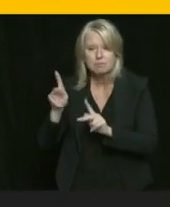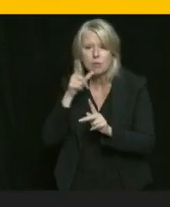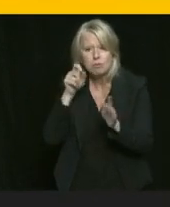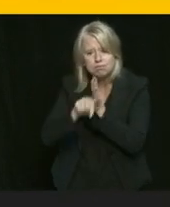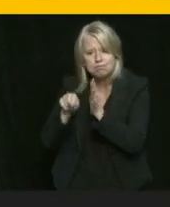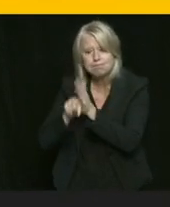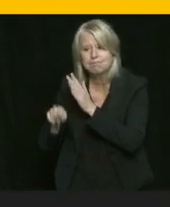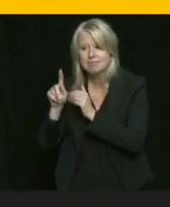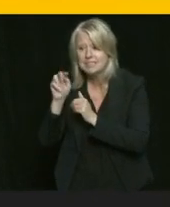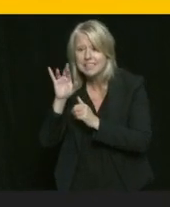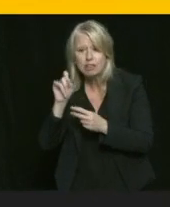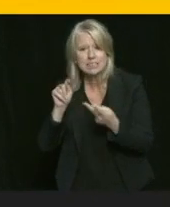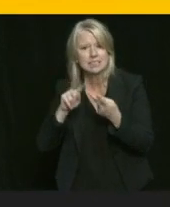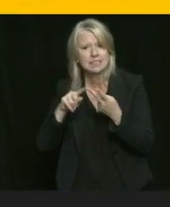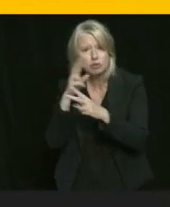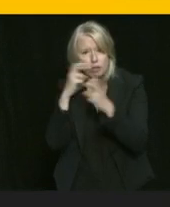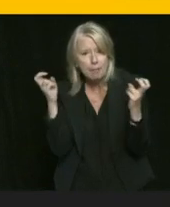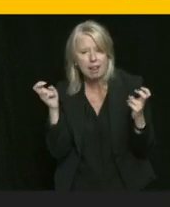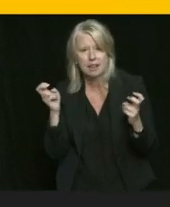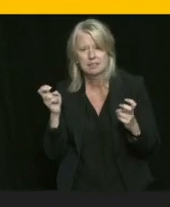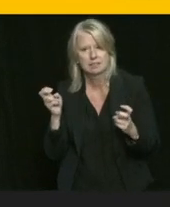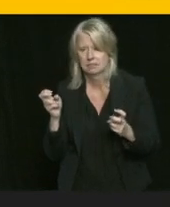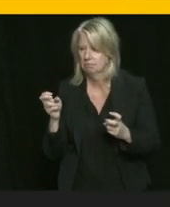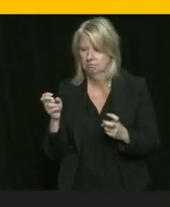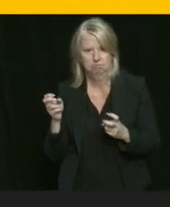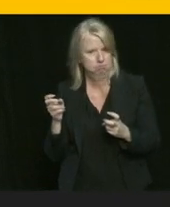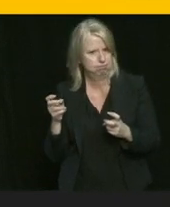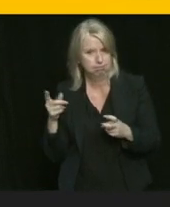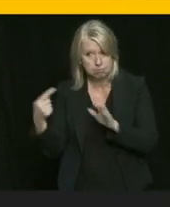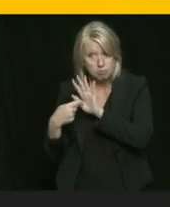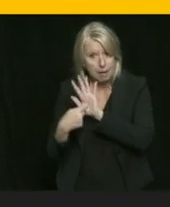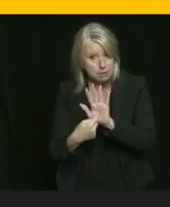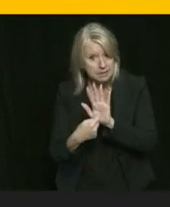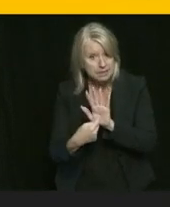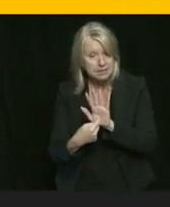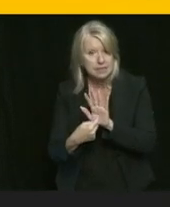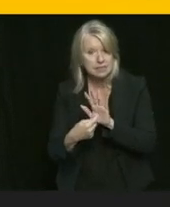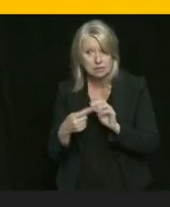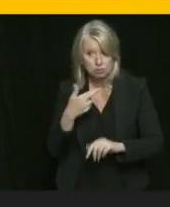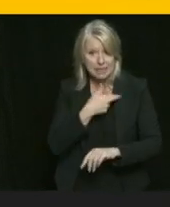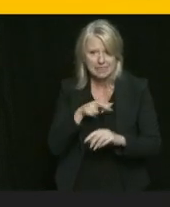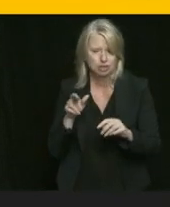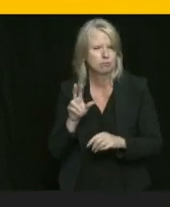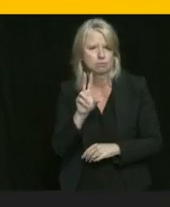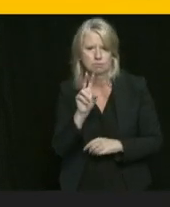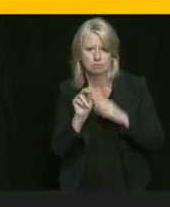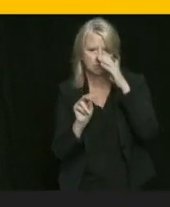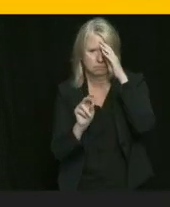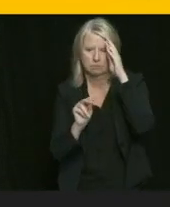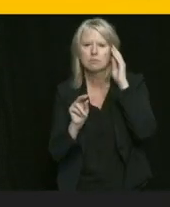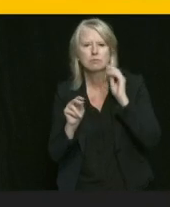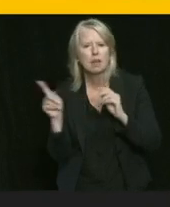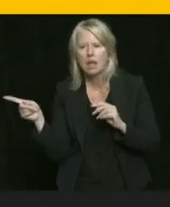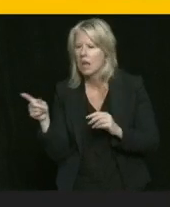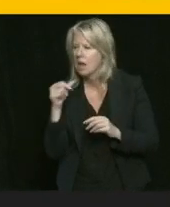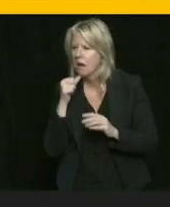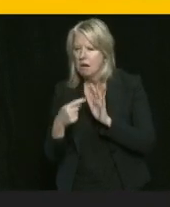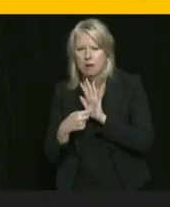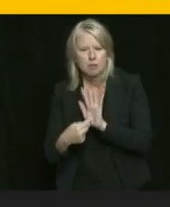these criminals do not in any way represent a religion. They do not in any